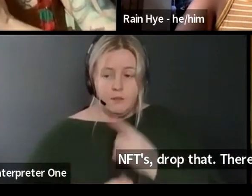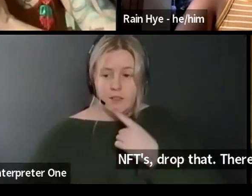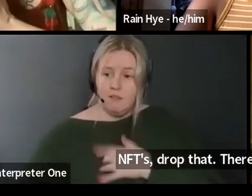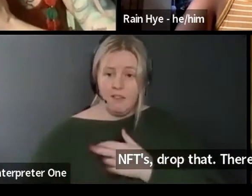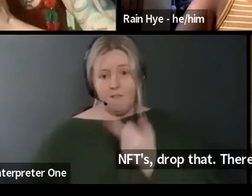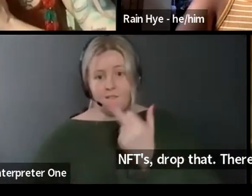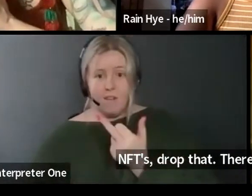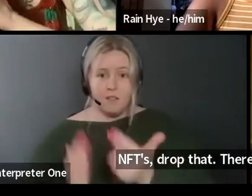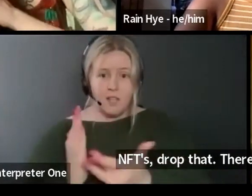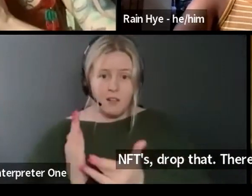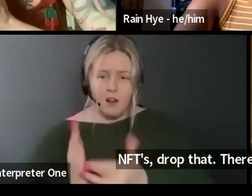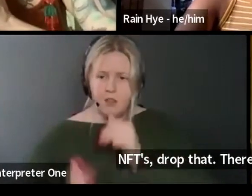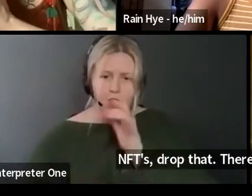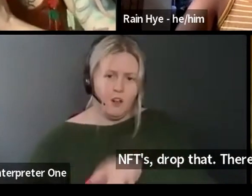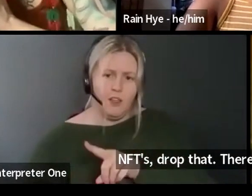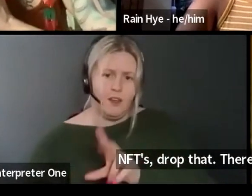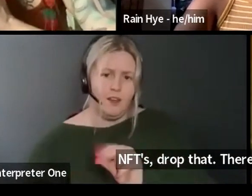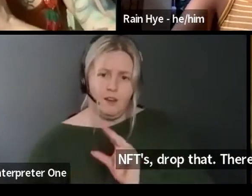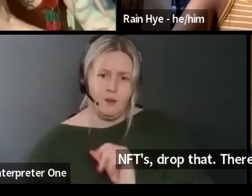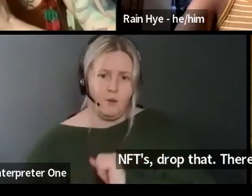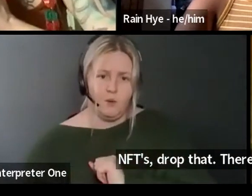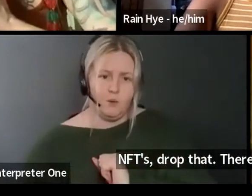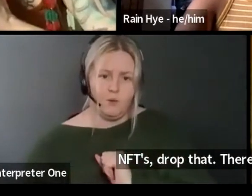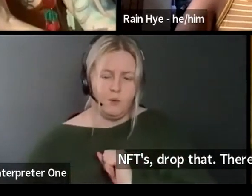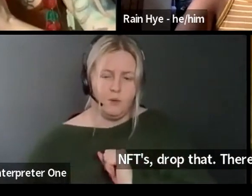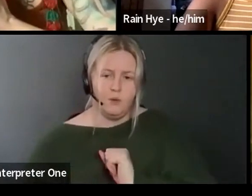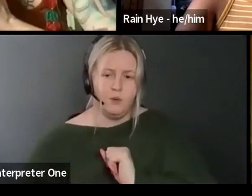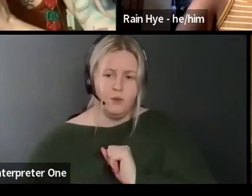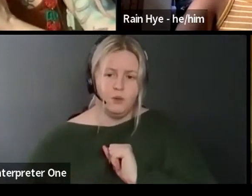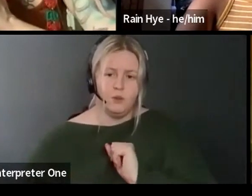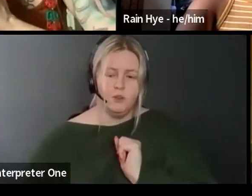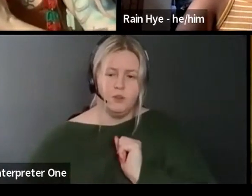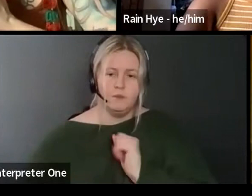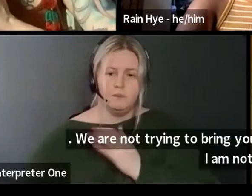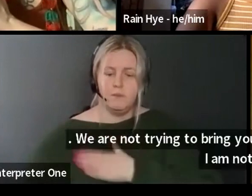technology altogether or whatever. I'm not saying